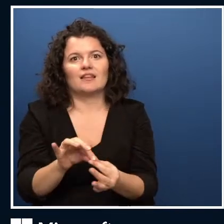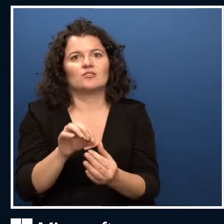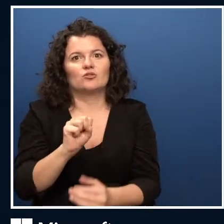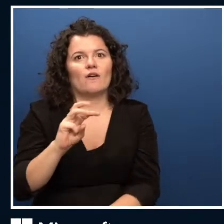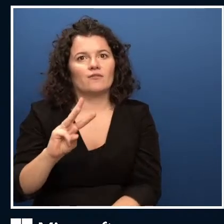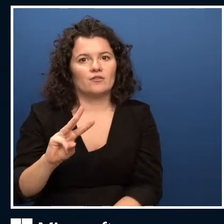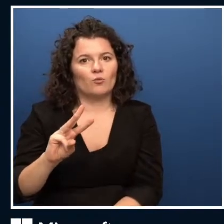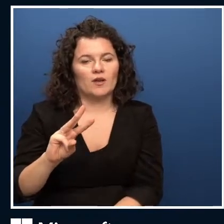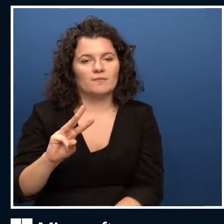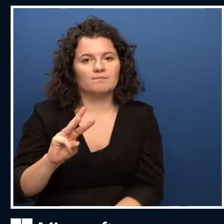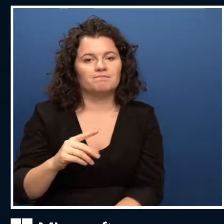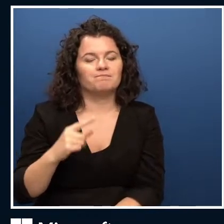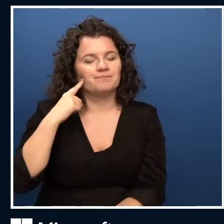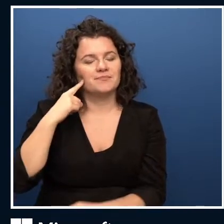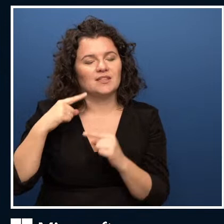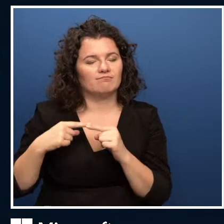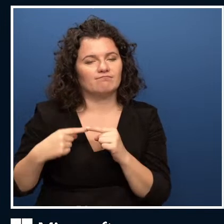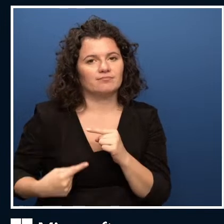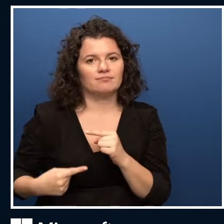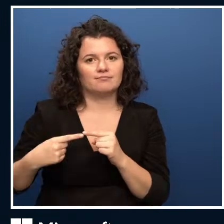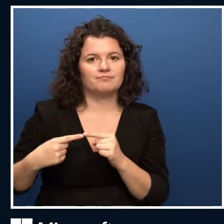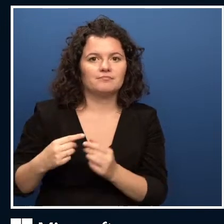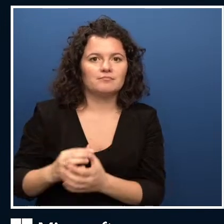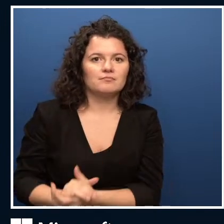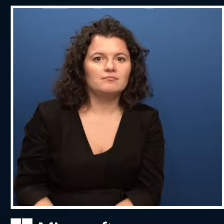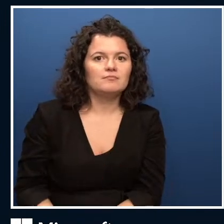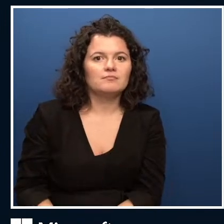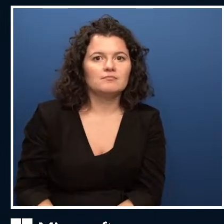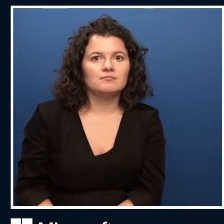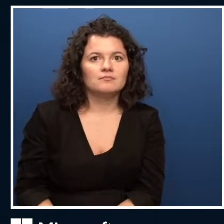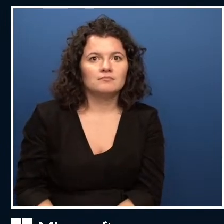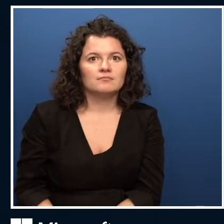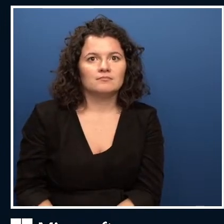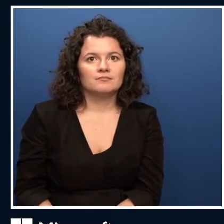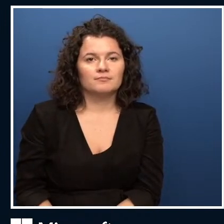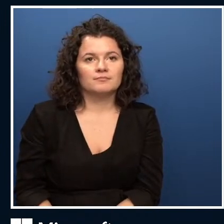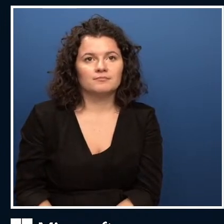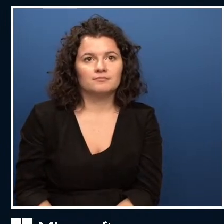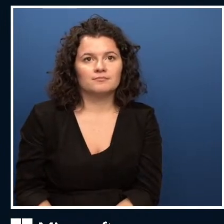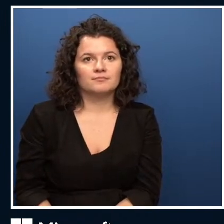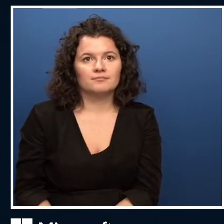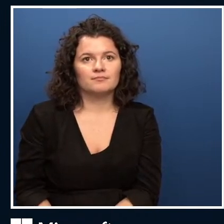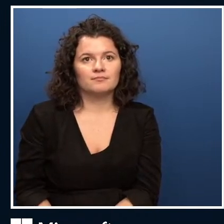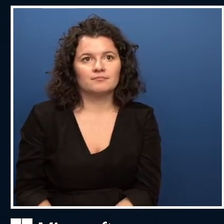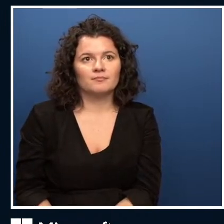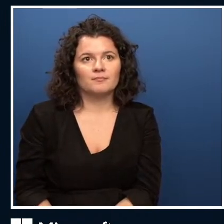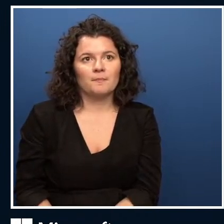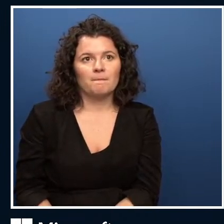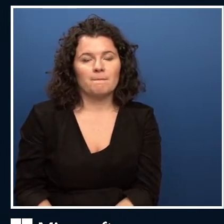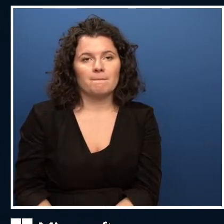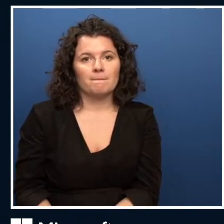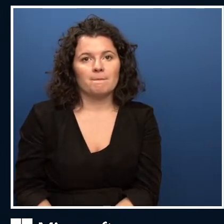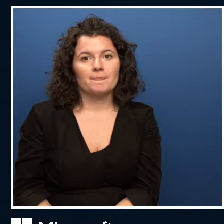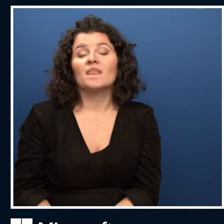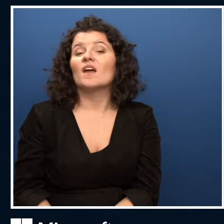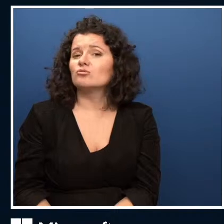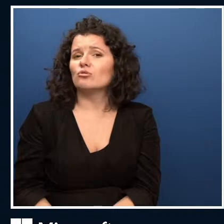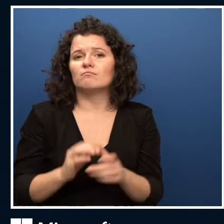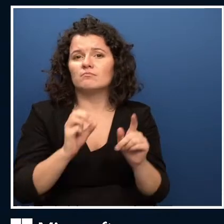translation and audio assisting the platform, which is basically enabling our day-to-day